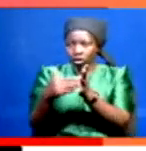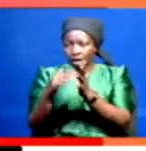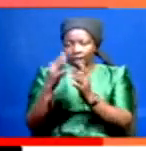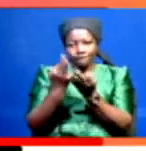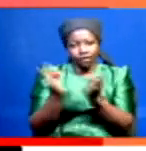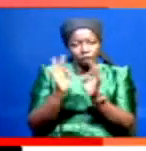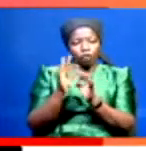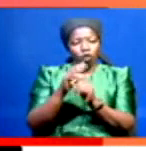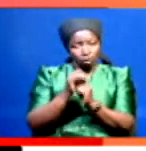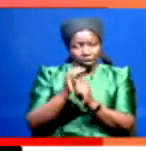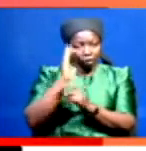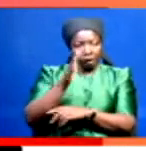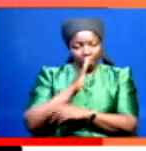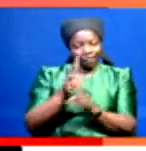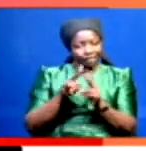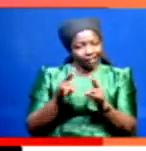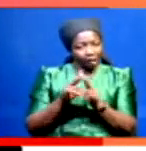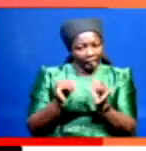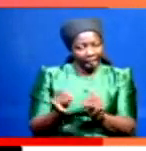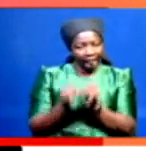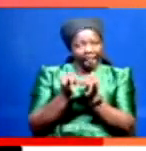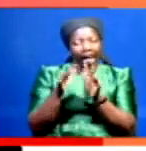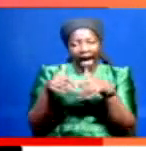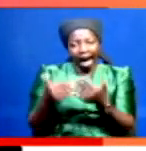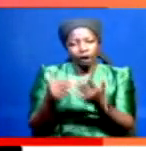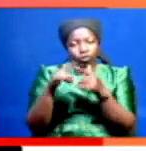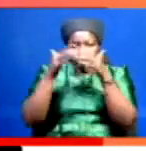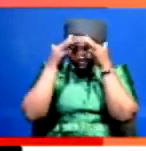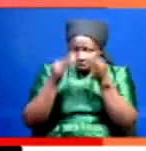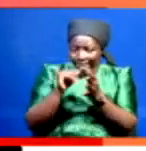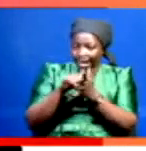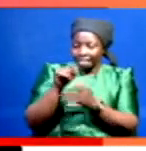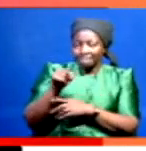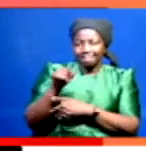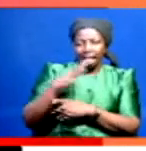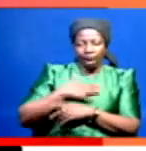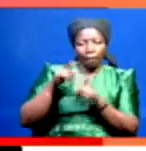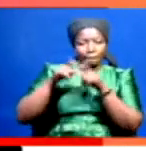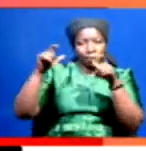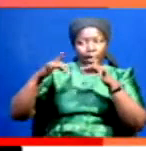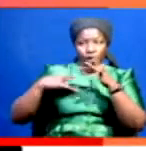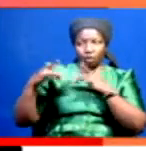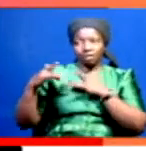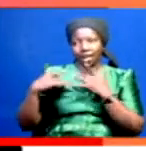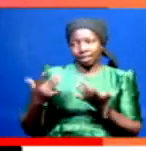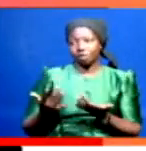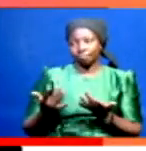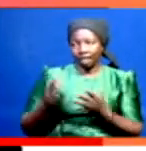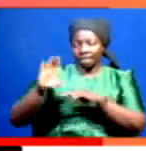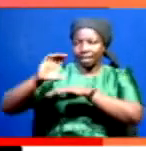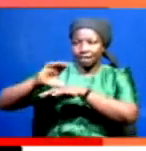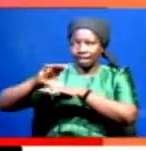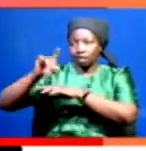And how to determine that is always our major concern. So and the church should not